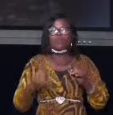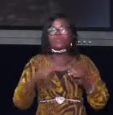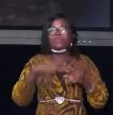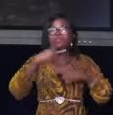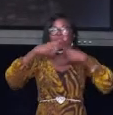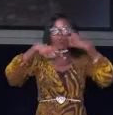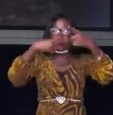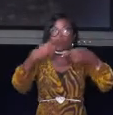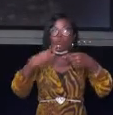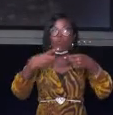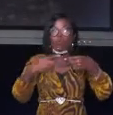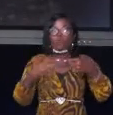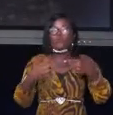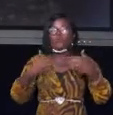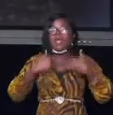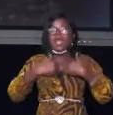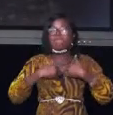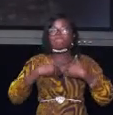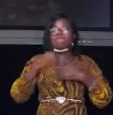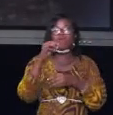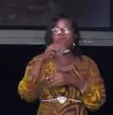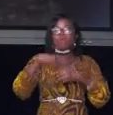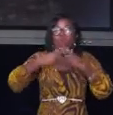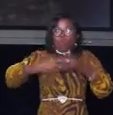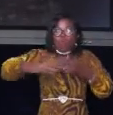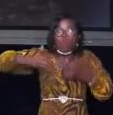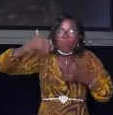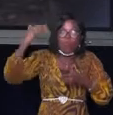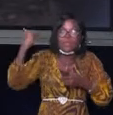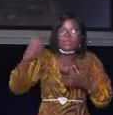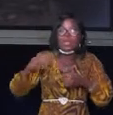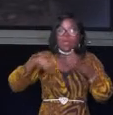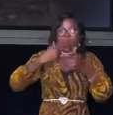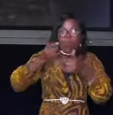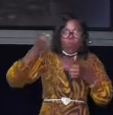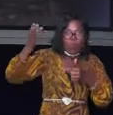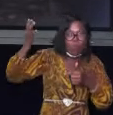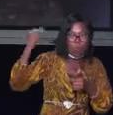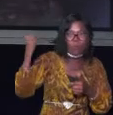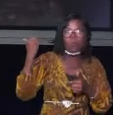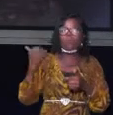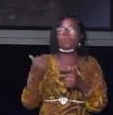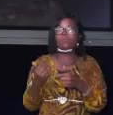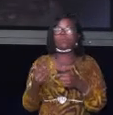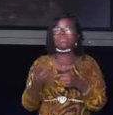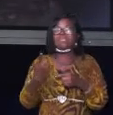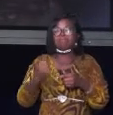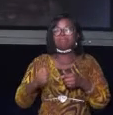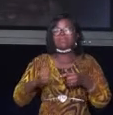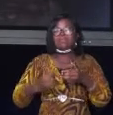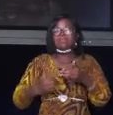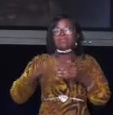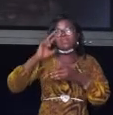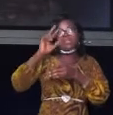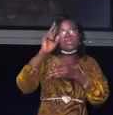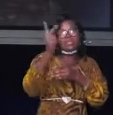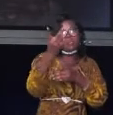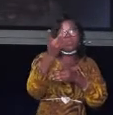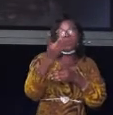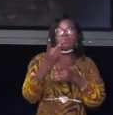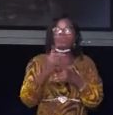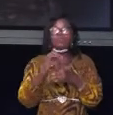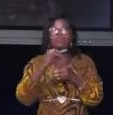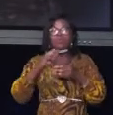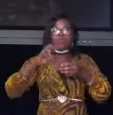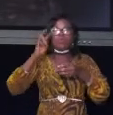past participle is gone. So you have go, went, gone. This one, all the entire words